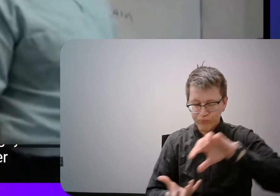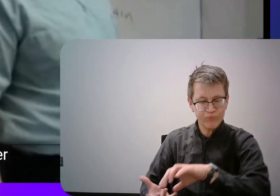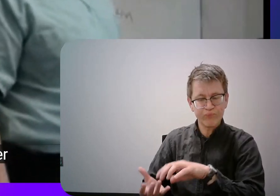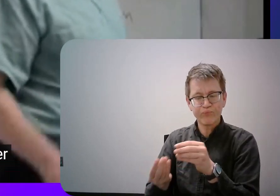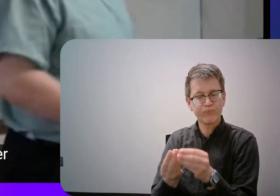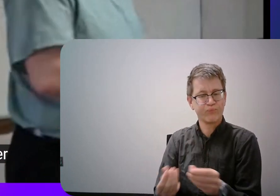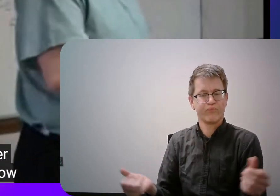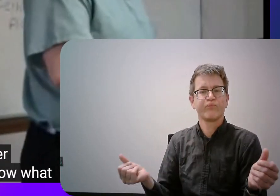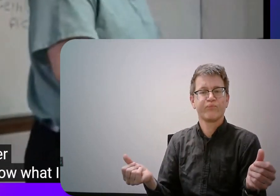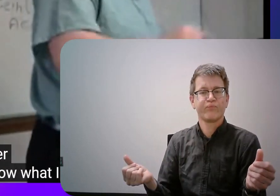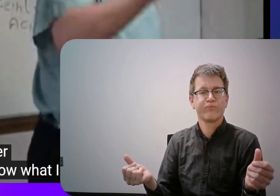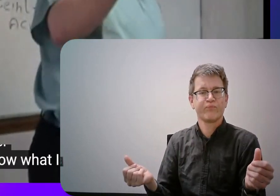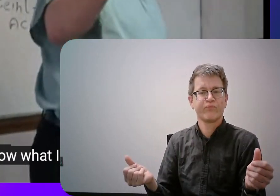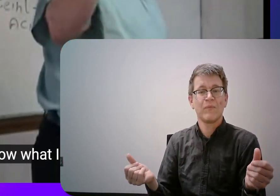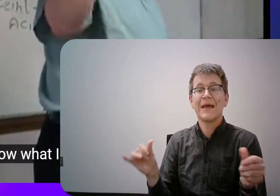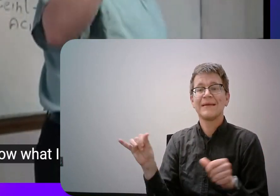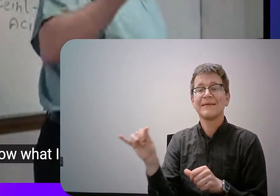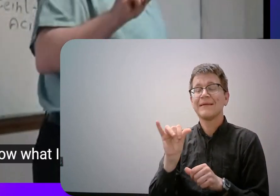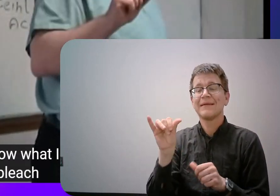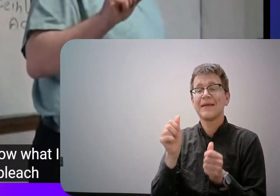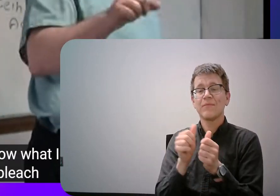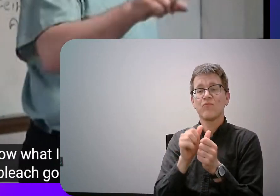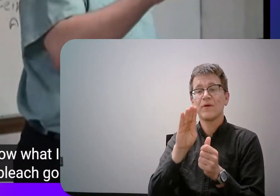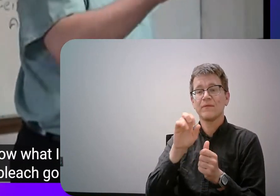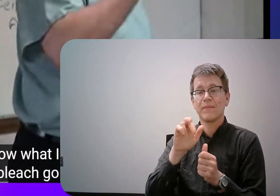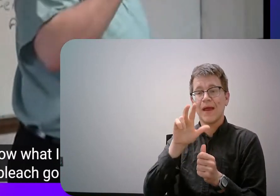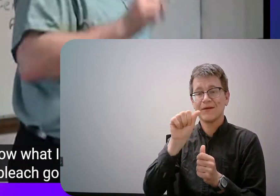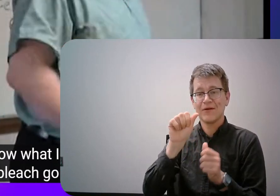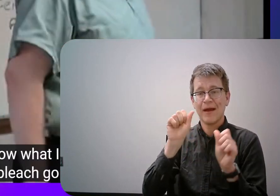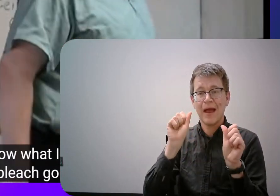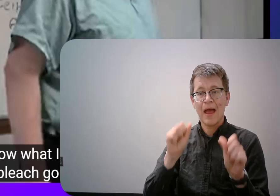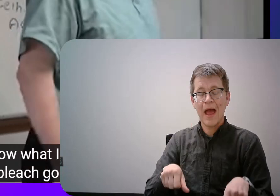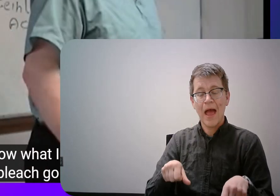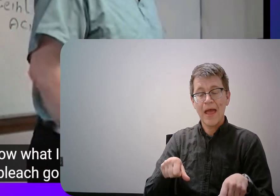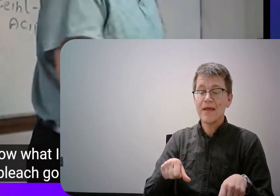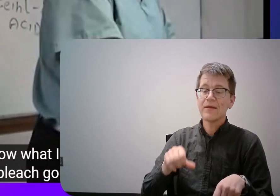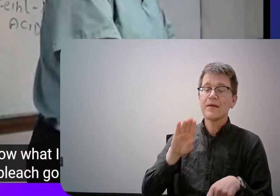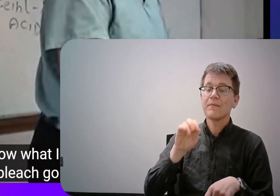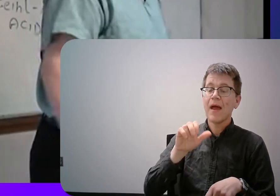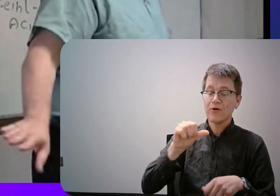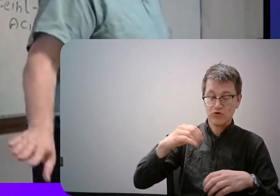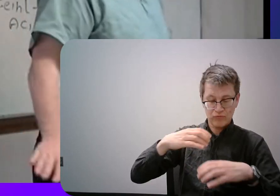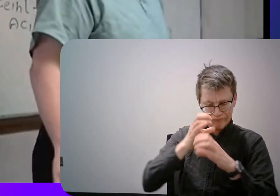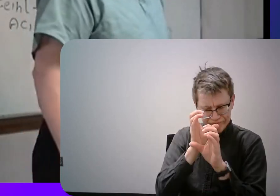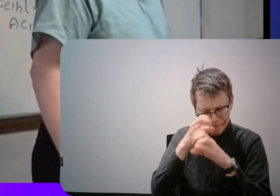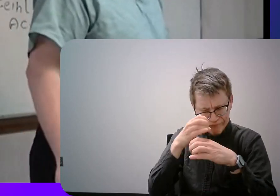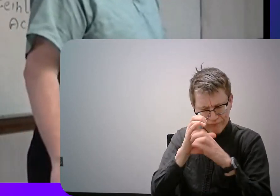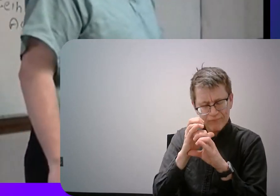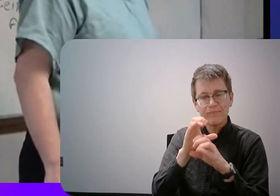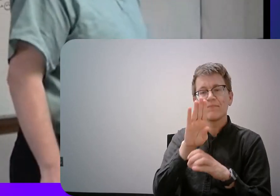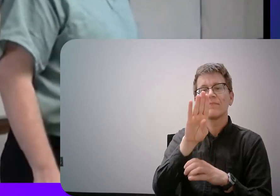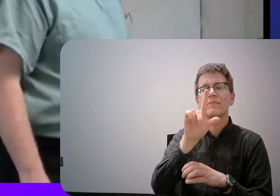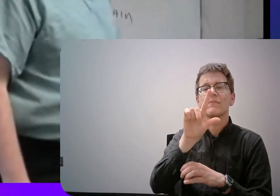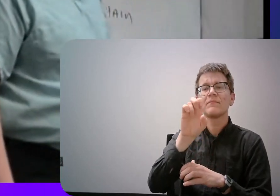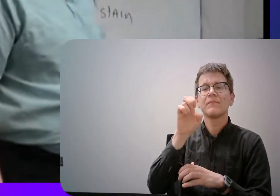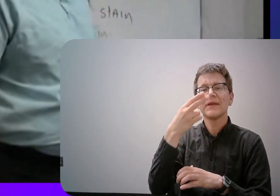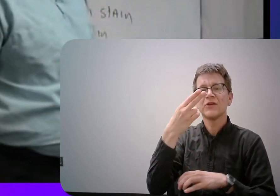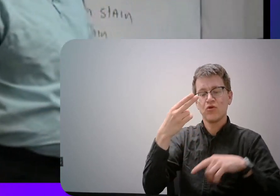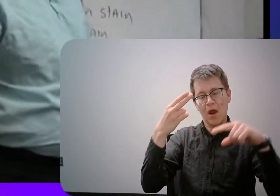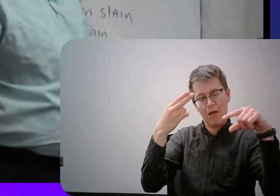under a microscope, and then you know what? I'm going to take a little drop of bleach, go It's gone. completely.